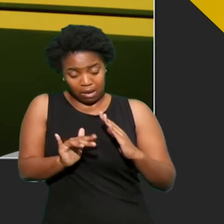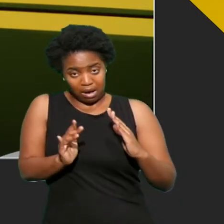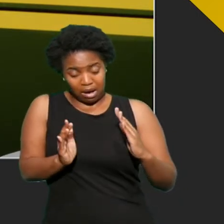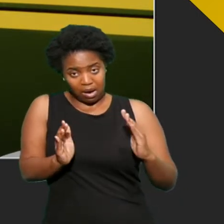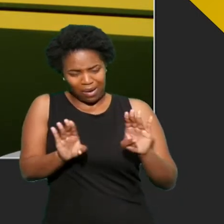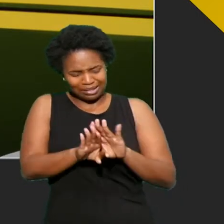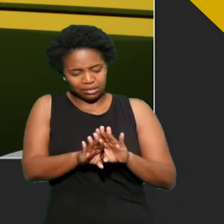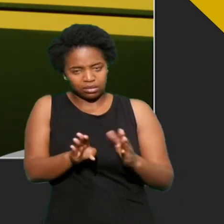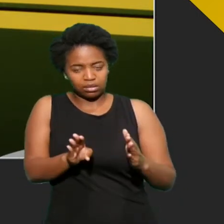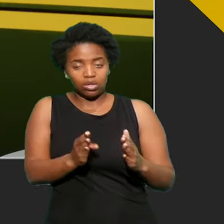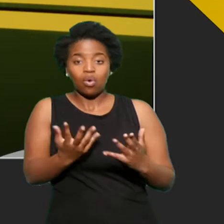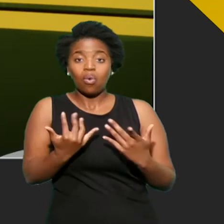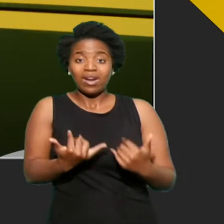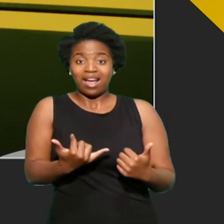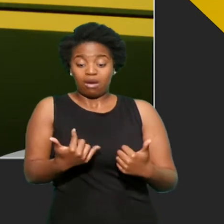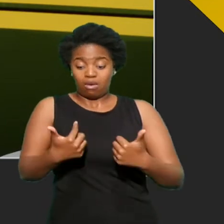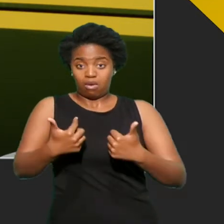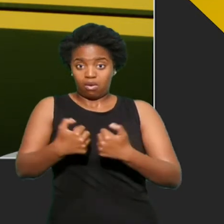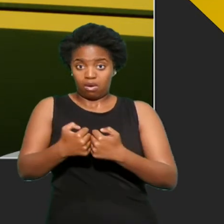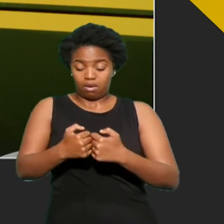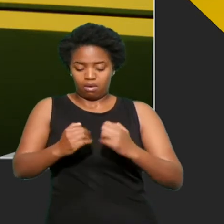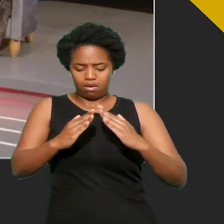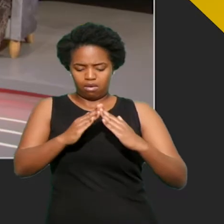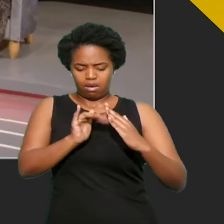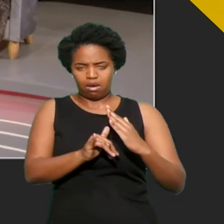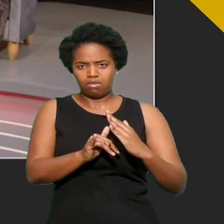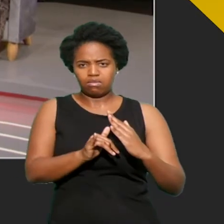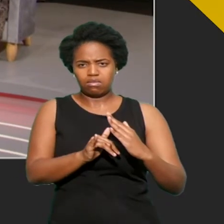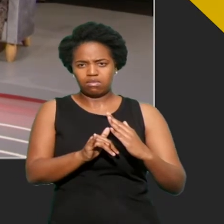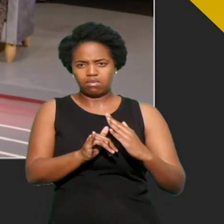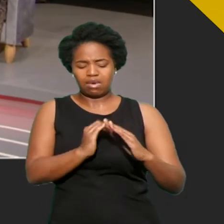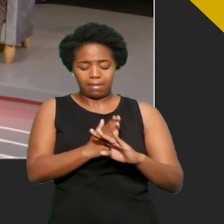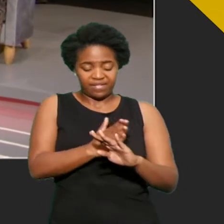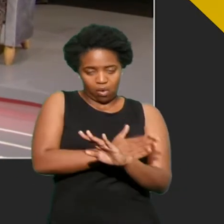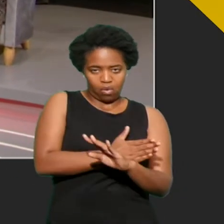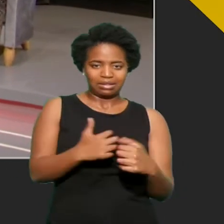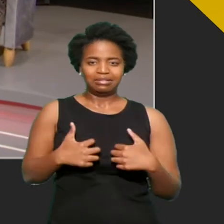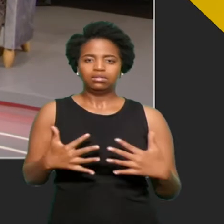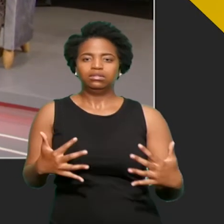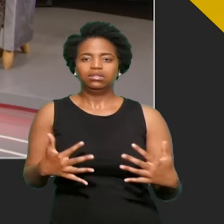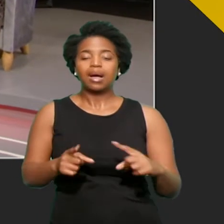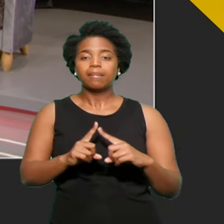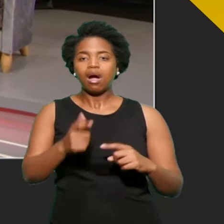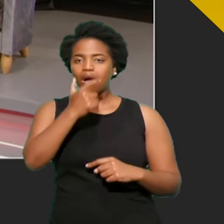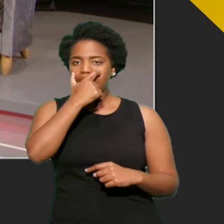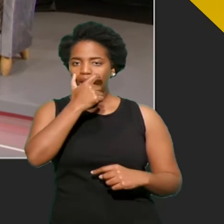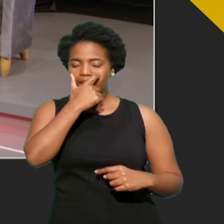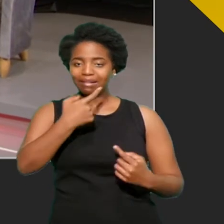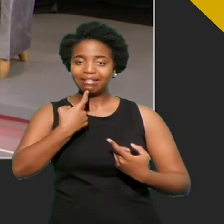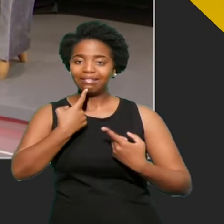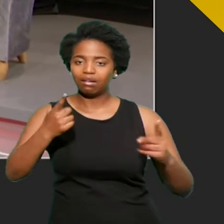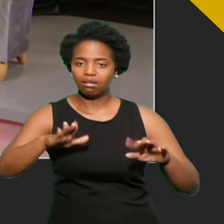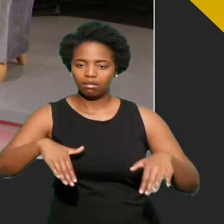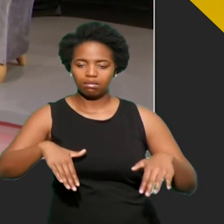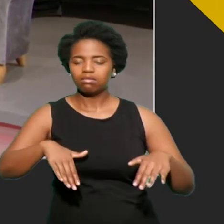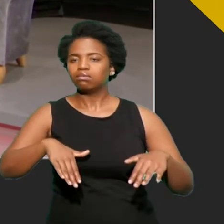Lo bhuti engizwana naye manje baby daddy I lockdown mhlambe bese iqalile mara umongameli bekangakayi